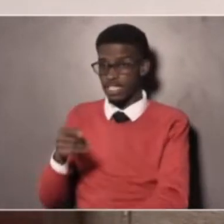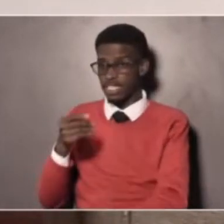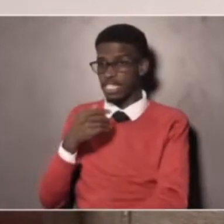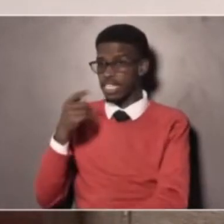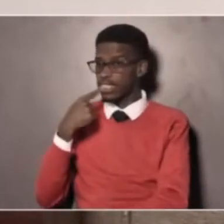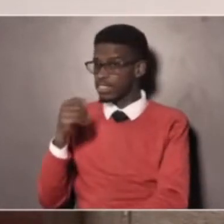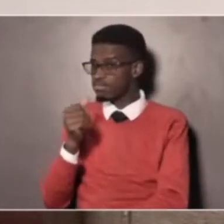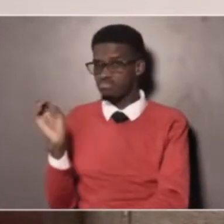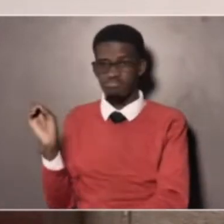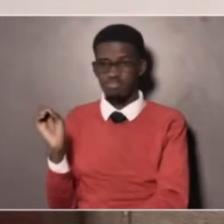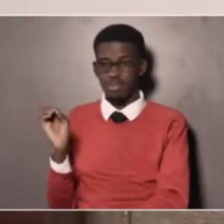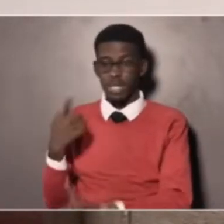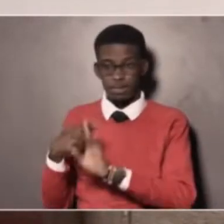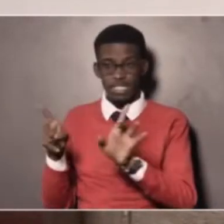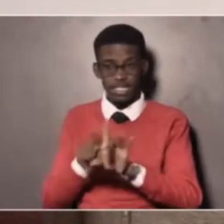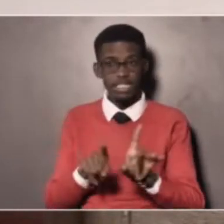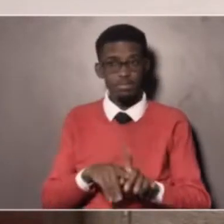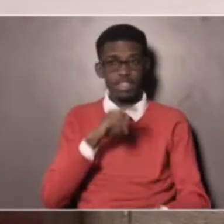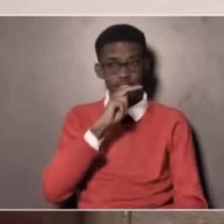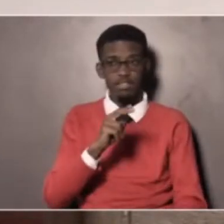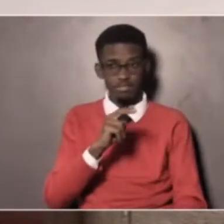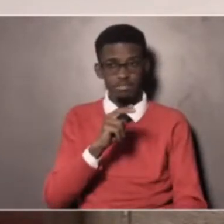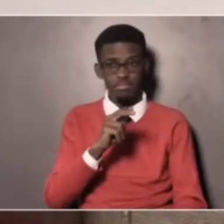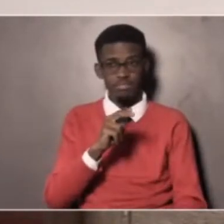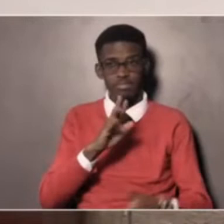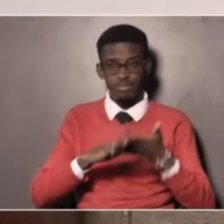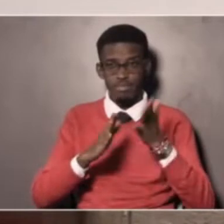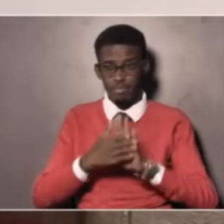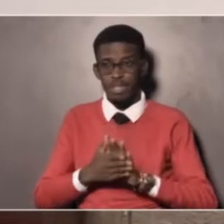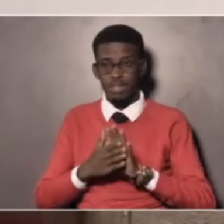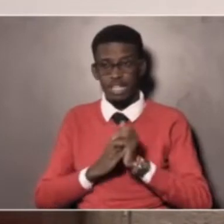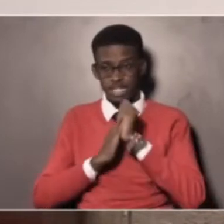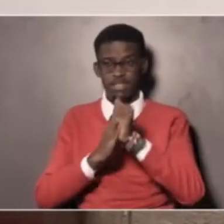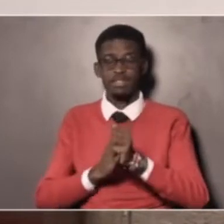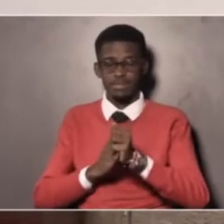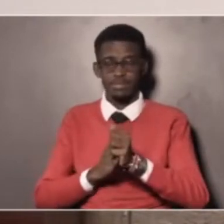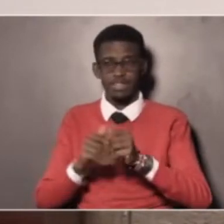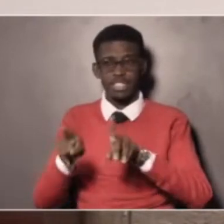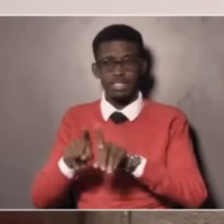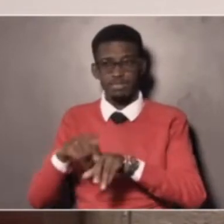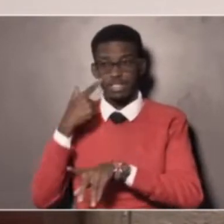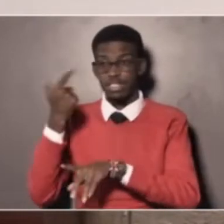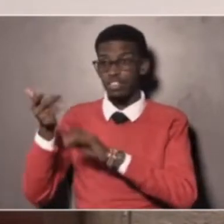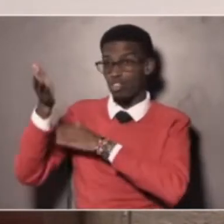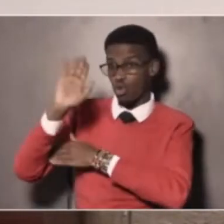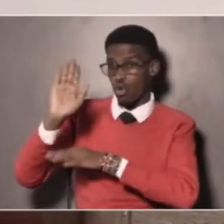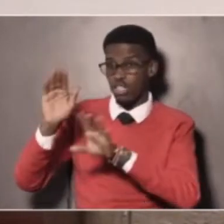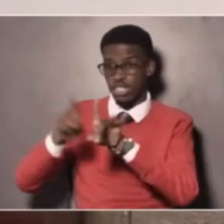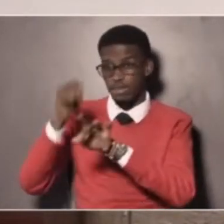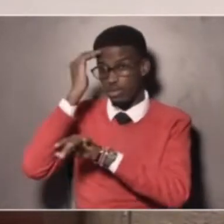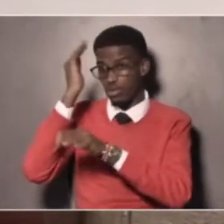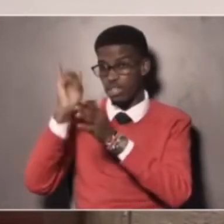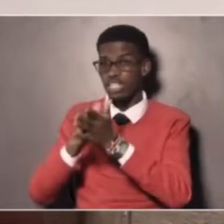them. And he was being very faithful, and because he could see God and he knew